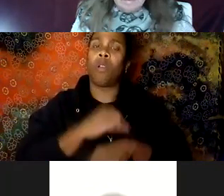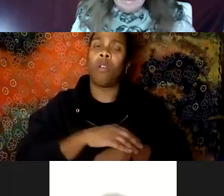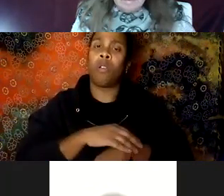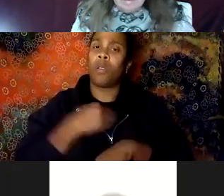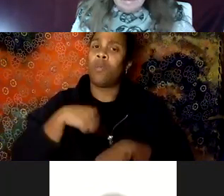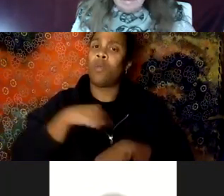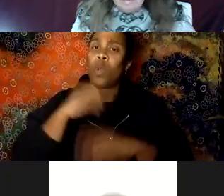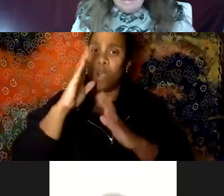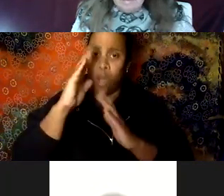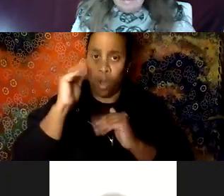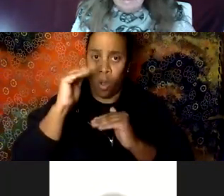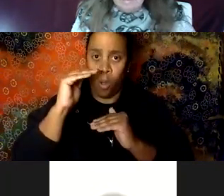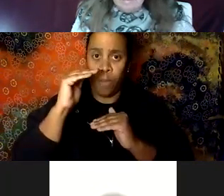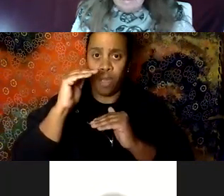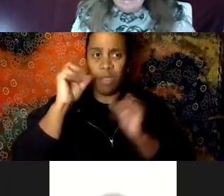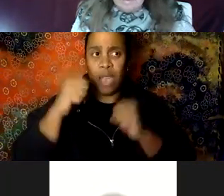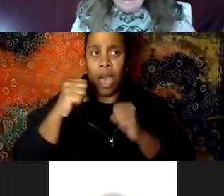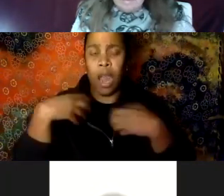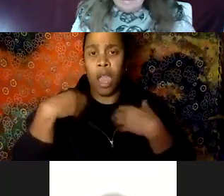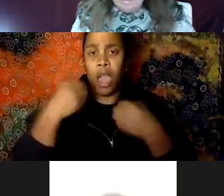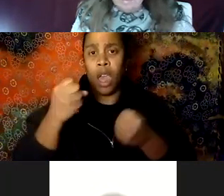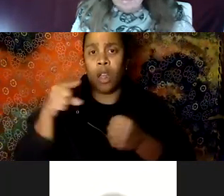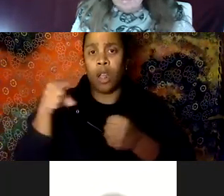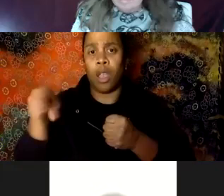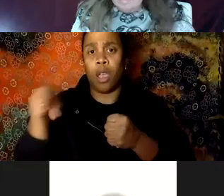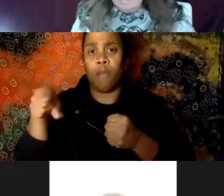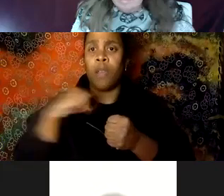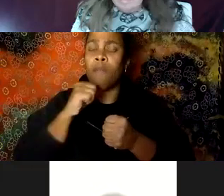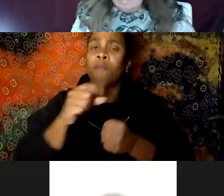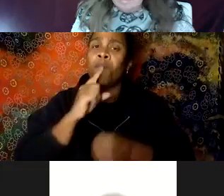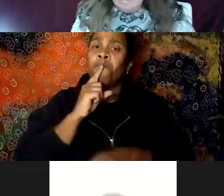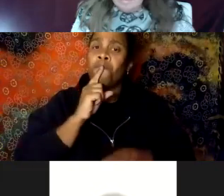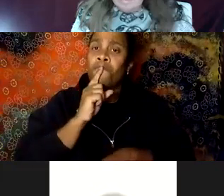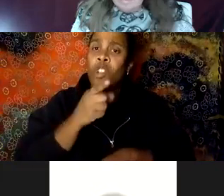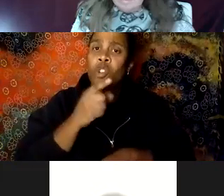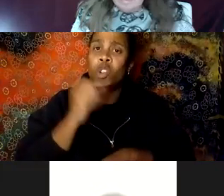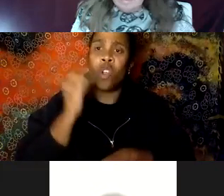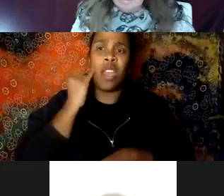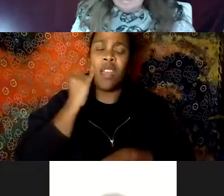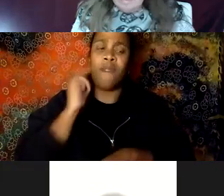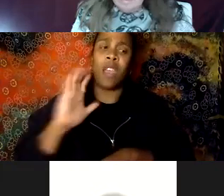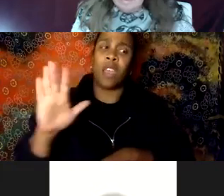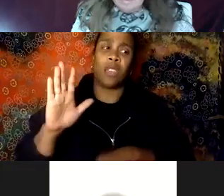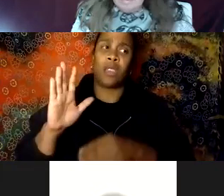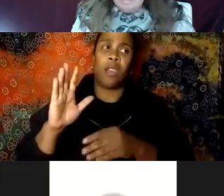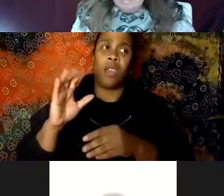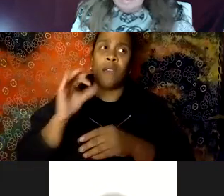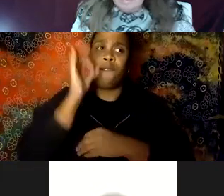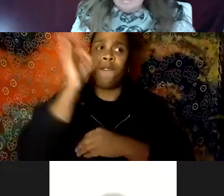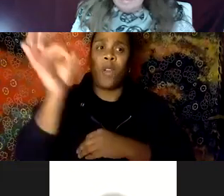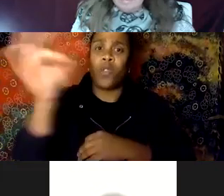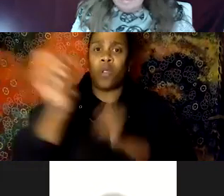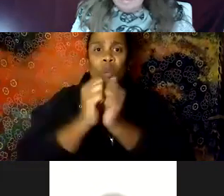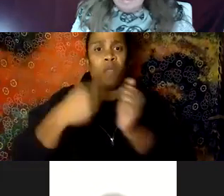that we'll be able to make him better, but I'm not sure if his future is with me or with someone else. And